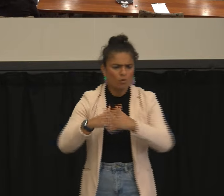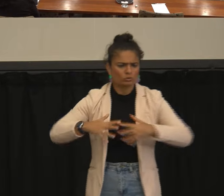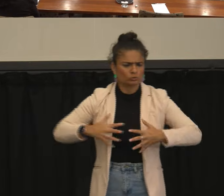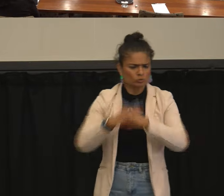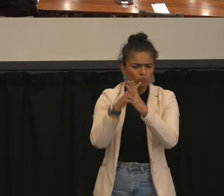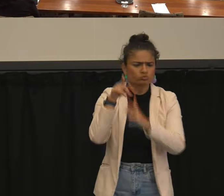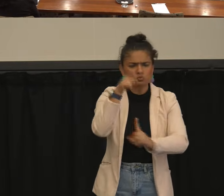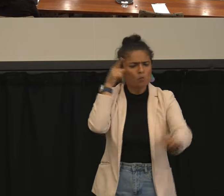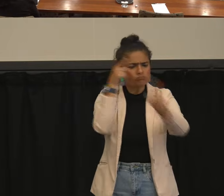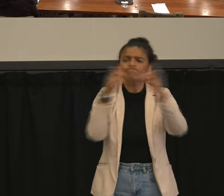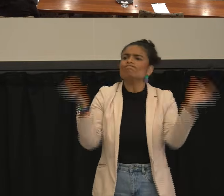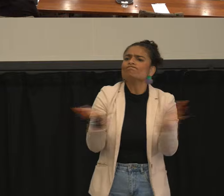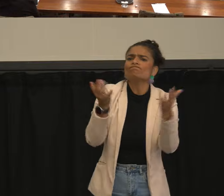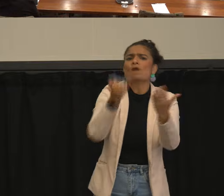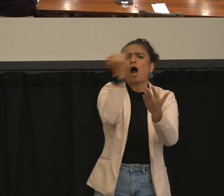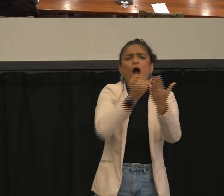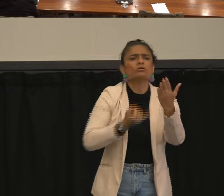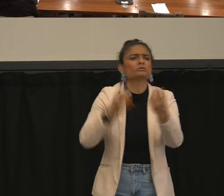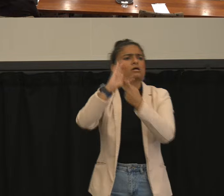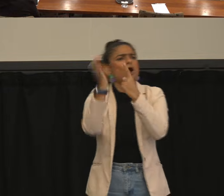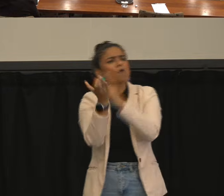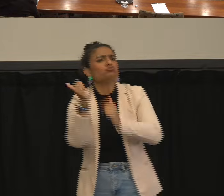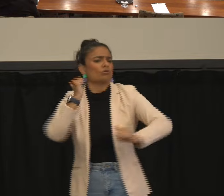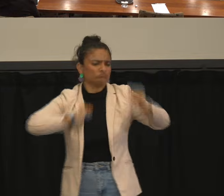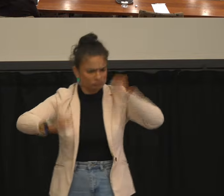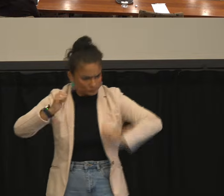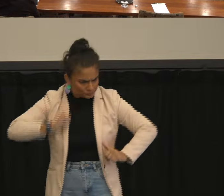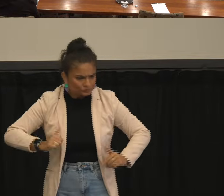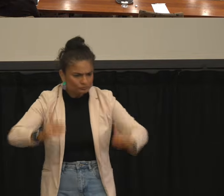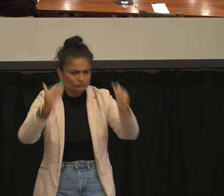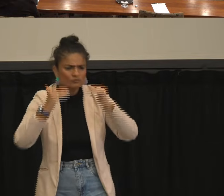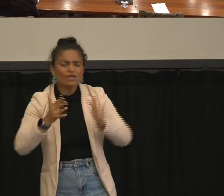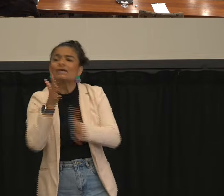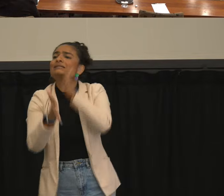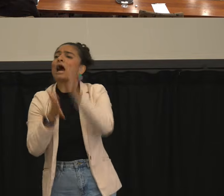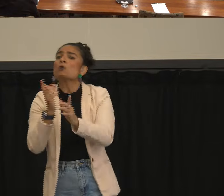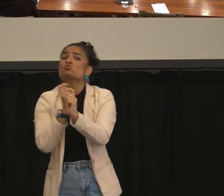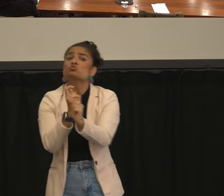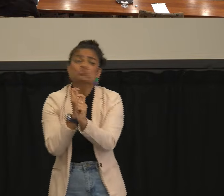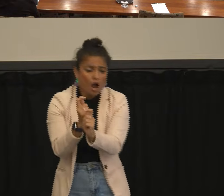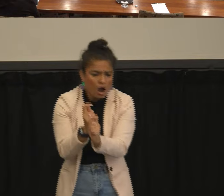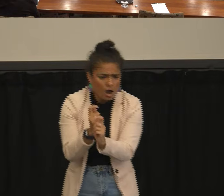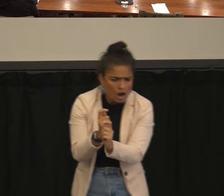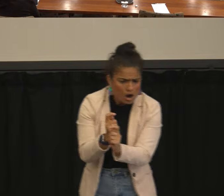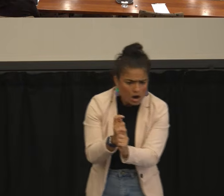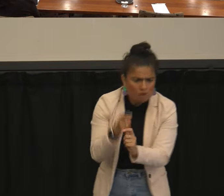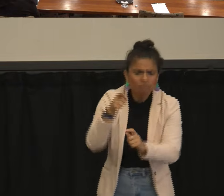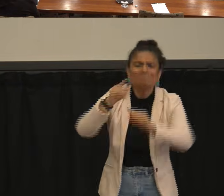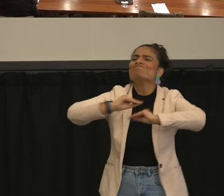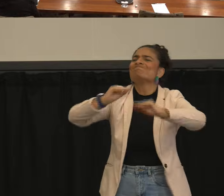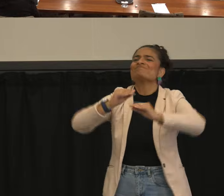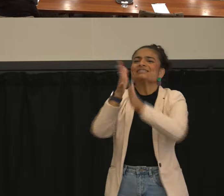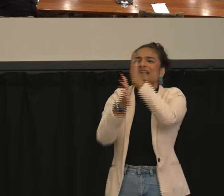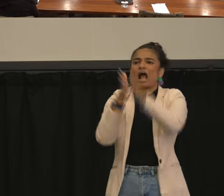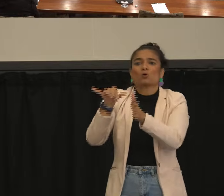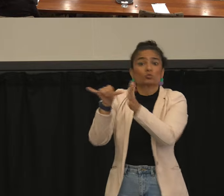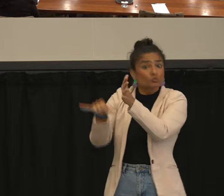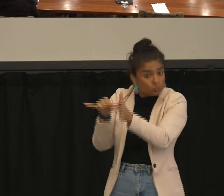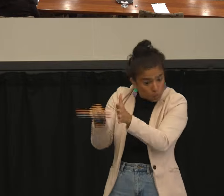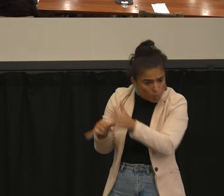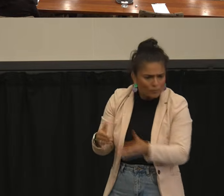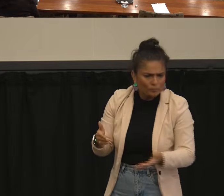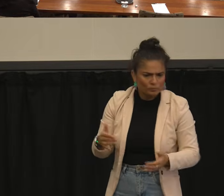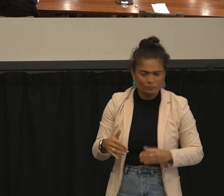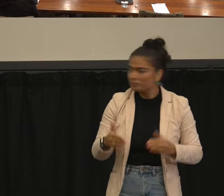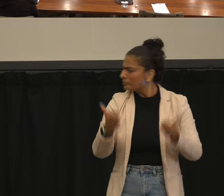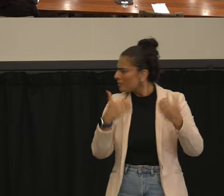We have Socigo, who promote deaf culture through arts and sport. The Sign Tutors,